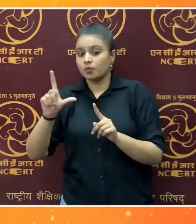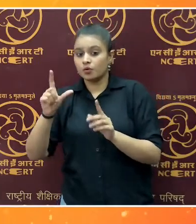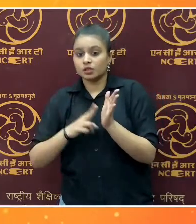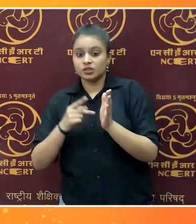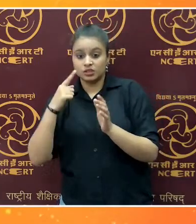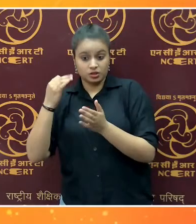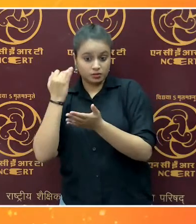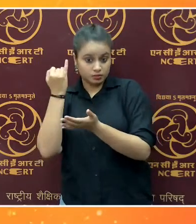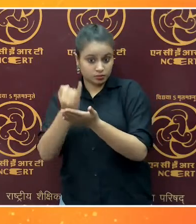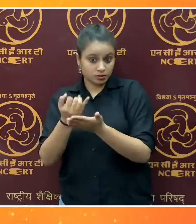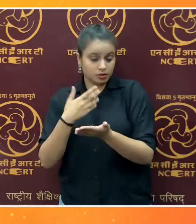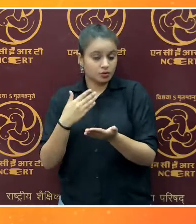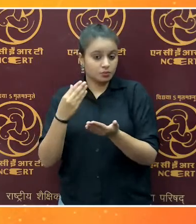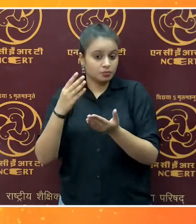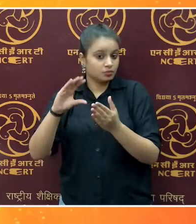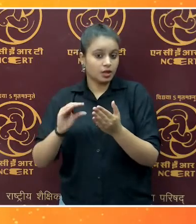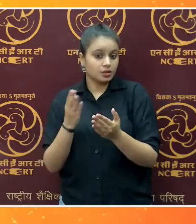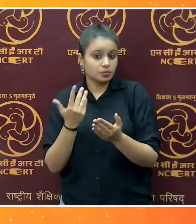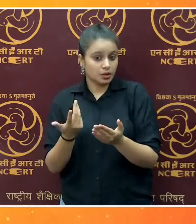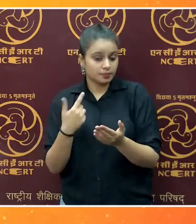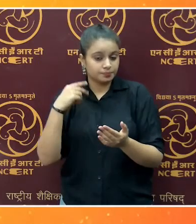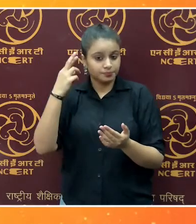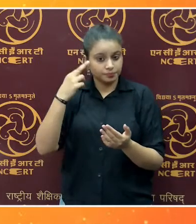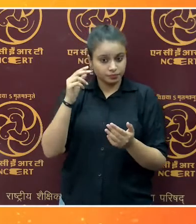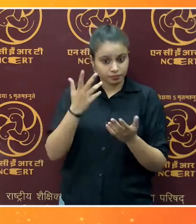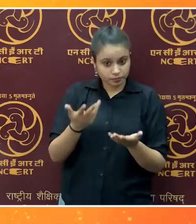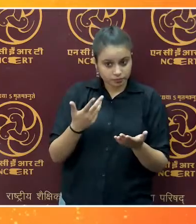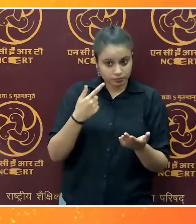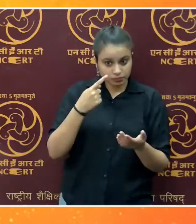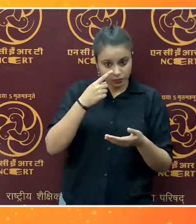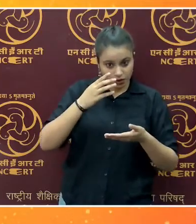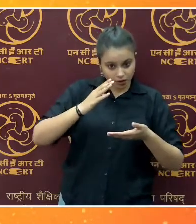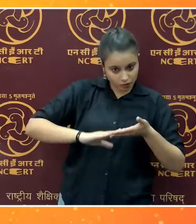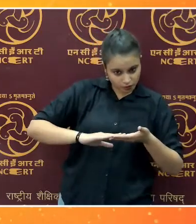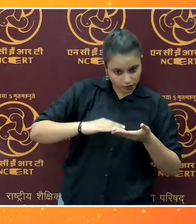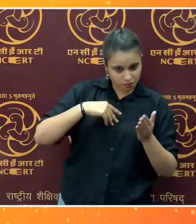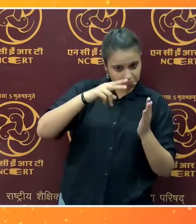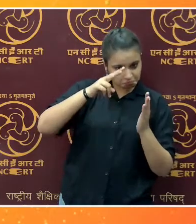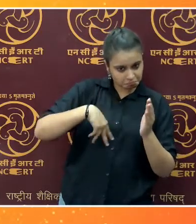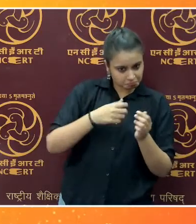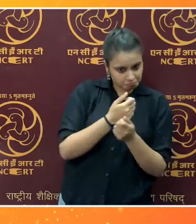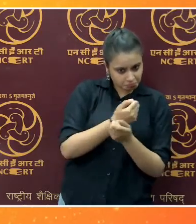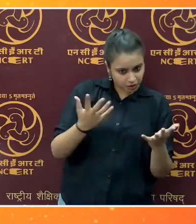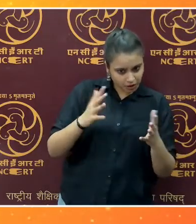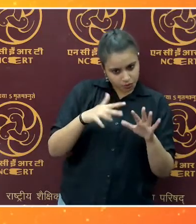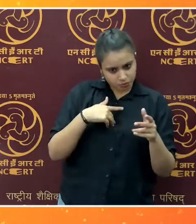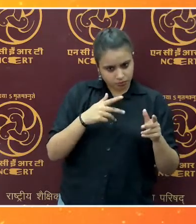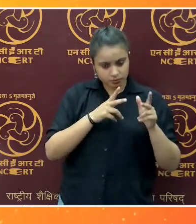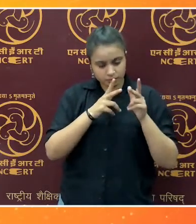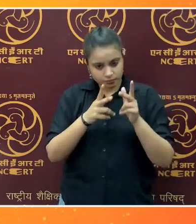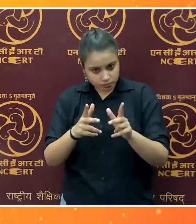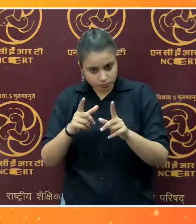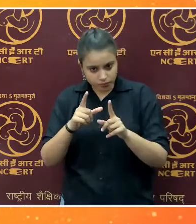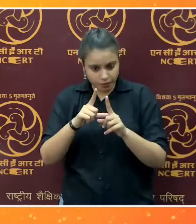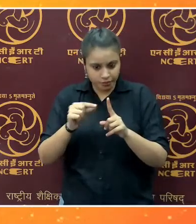suggestion first? Because I think his wife was reading a lot and telling him about Dr. Dolittle.